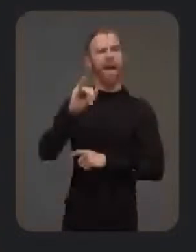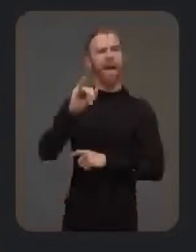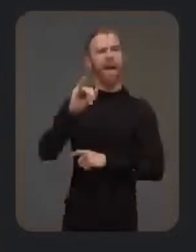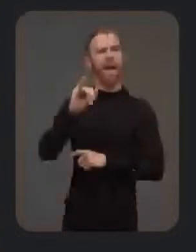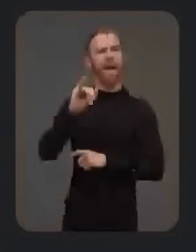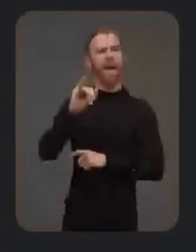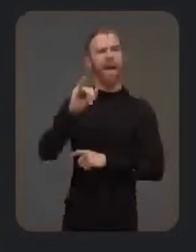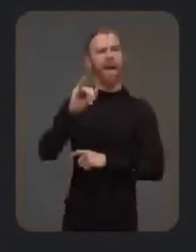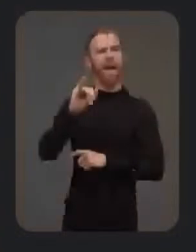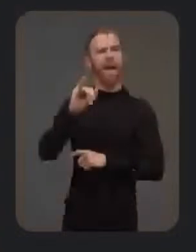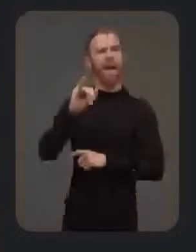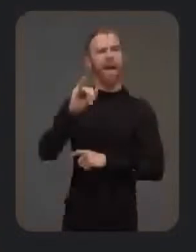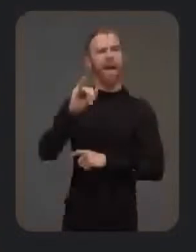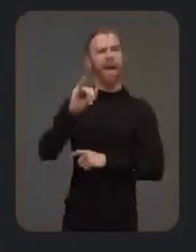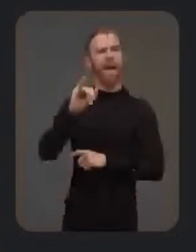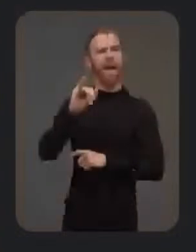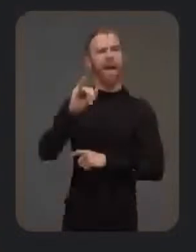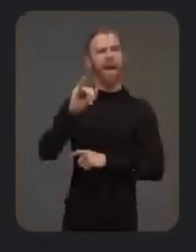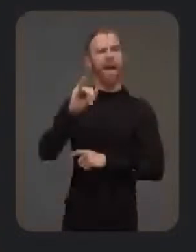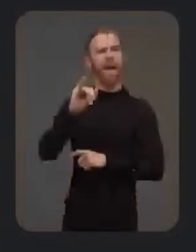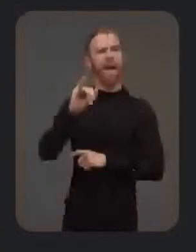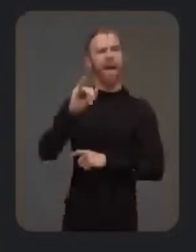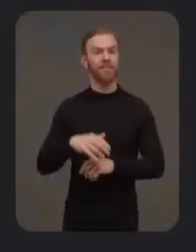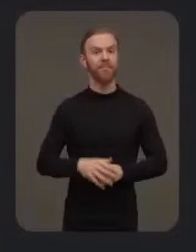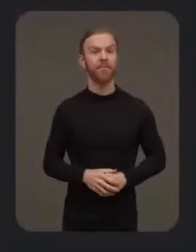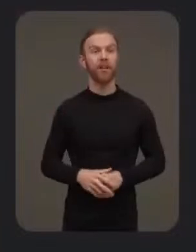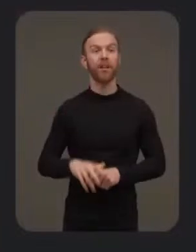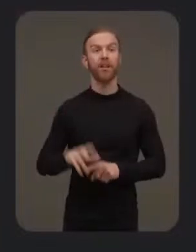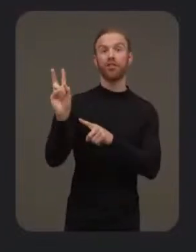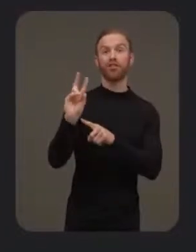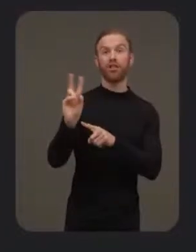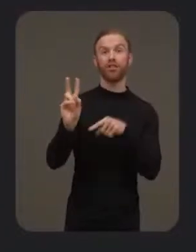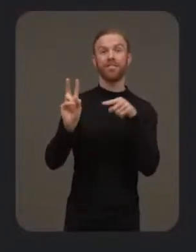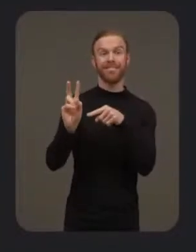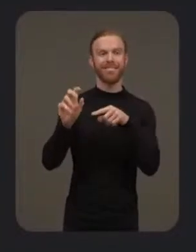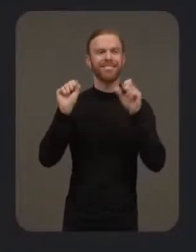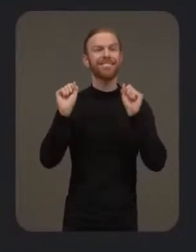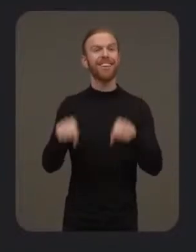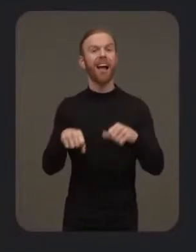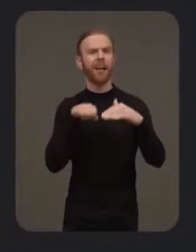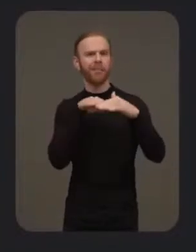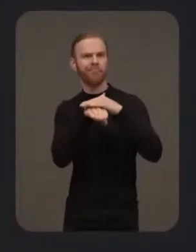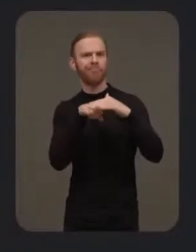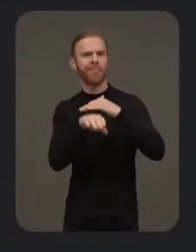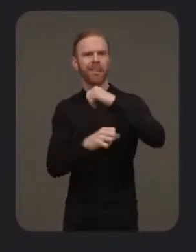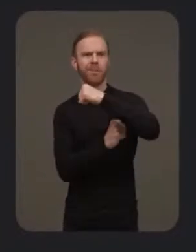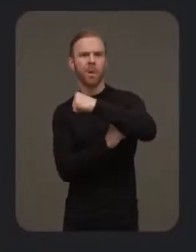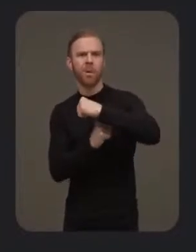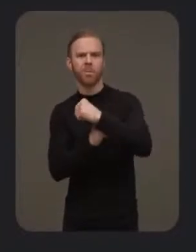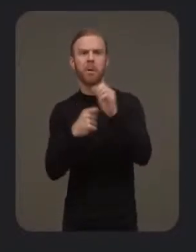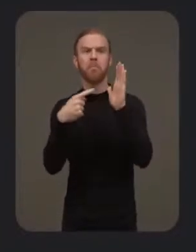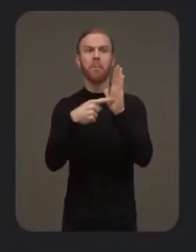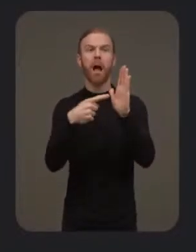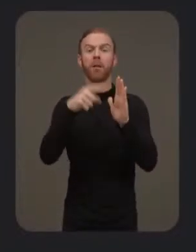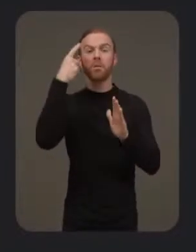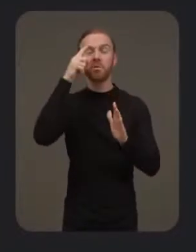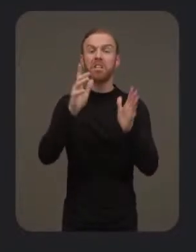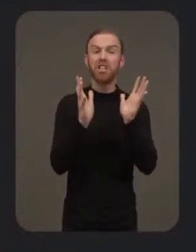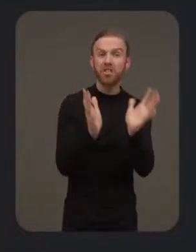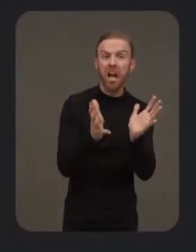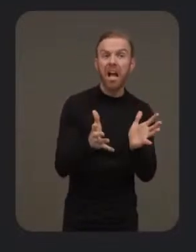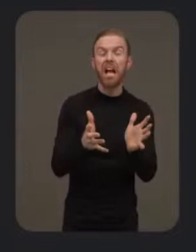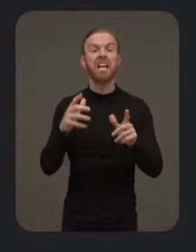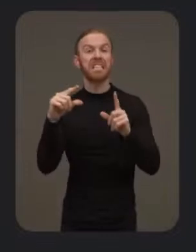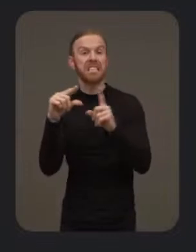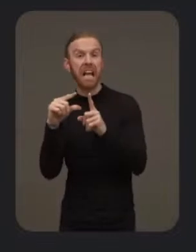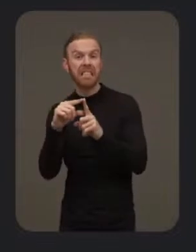platform, Vertex AI. With Vertex, you can access foundation models for chat,